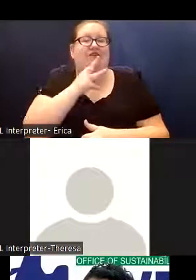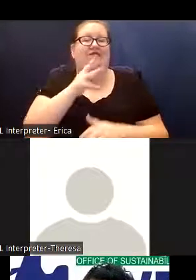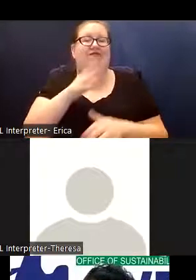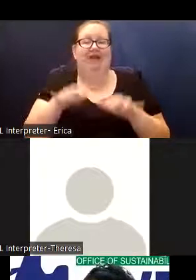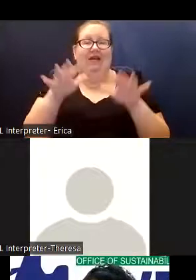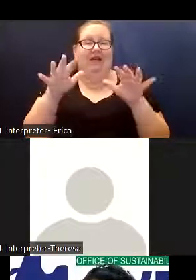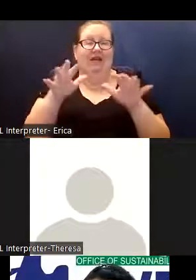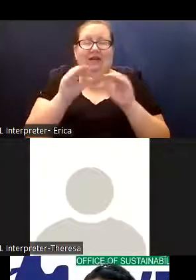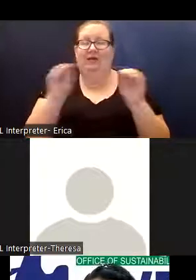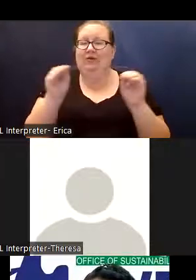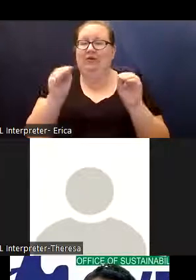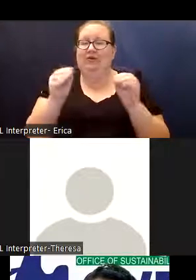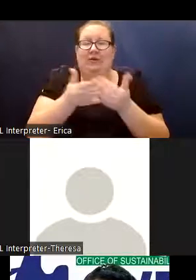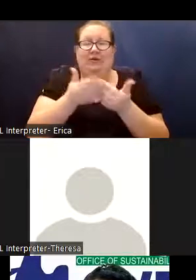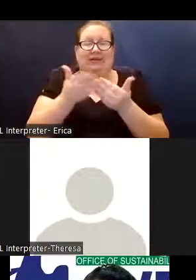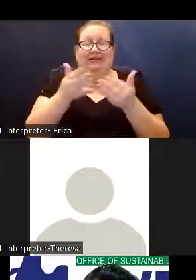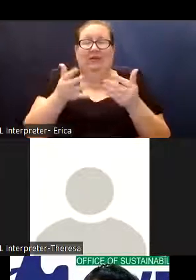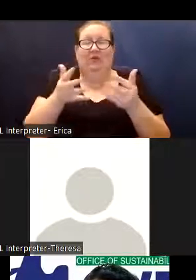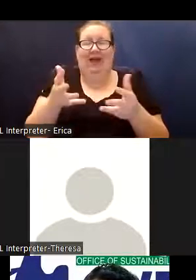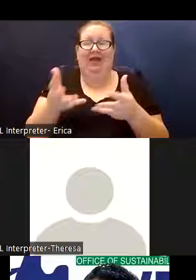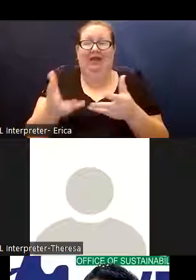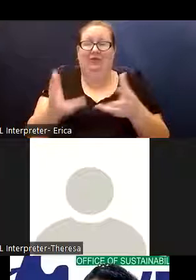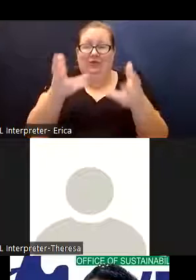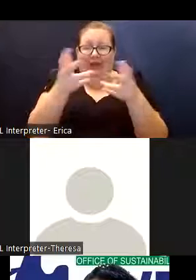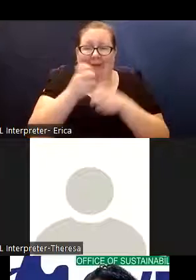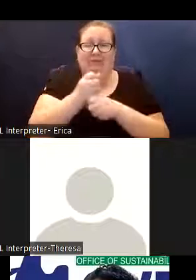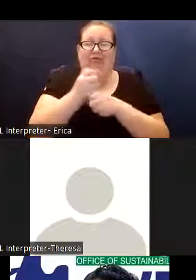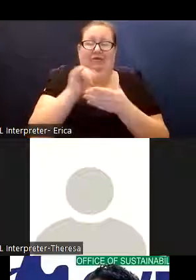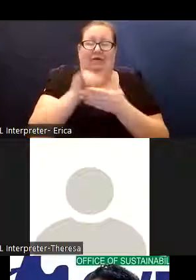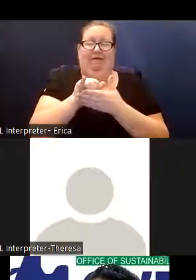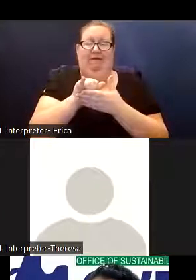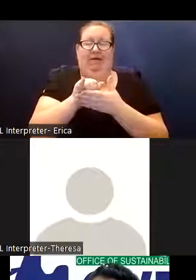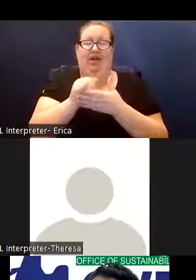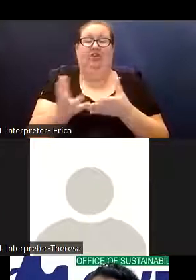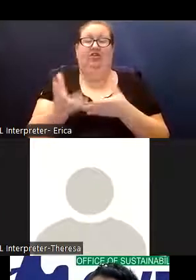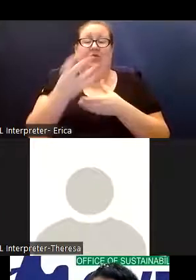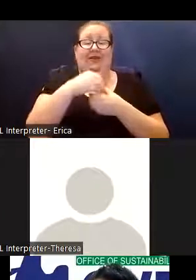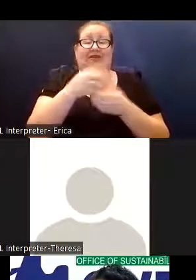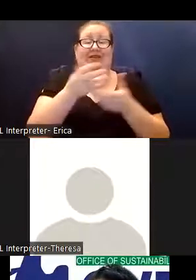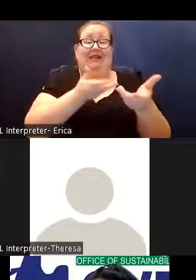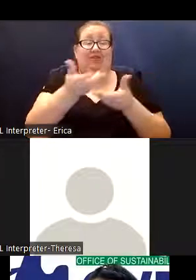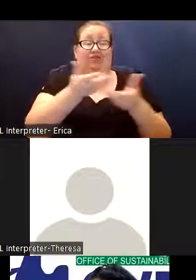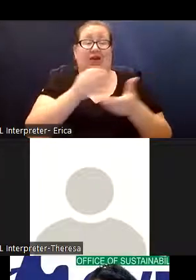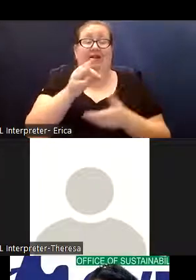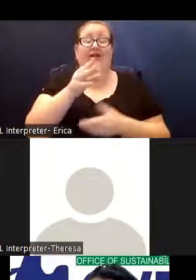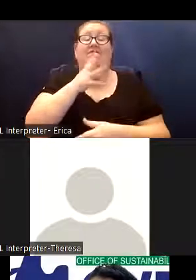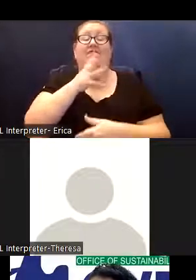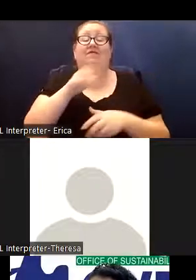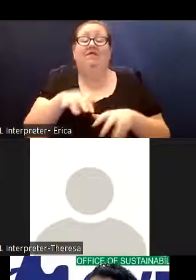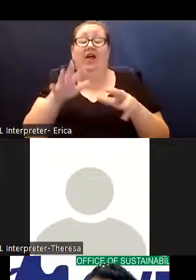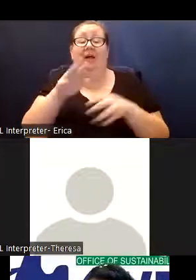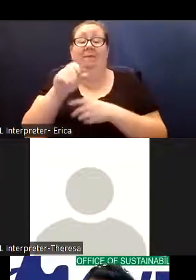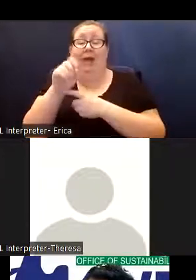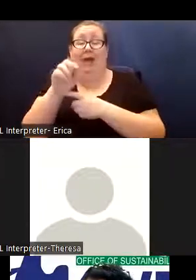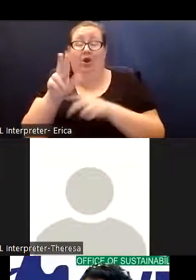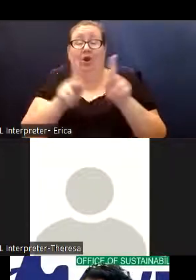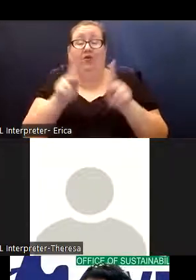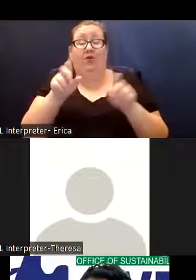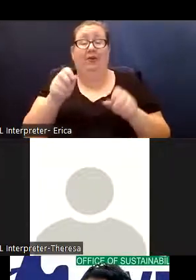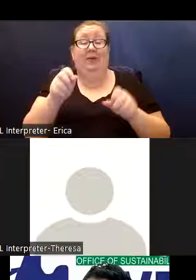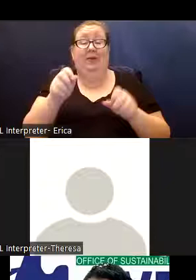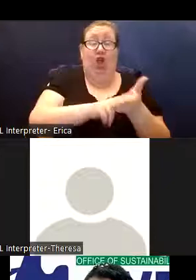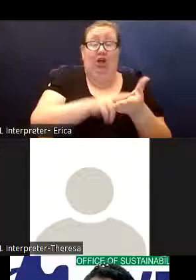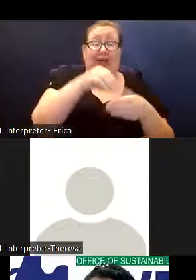easy way to capture that. And so we developed this interactive flood mapper tool where folks can log in, take a photograph, and tell us